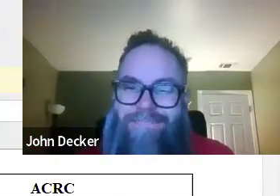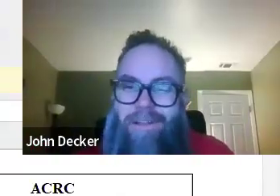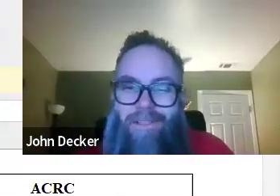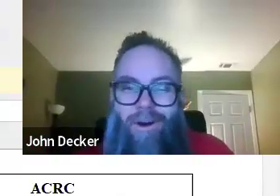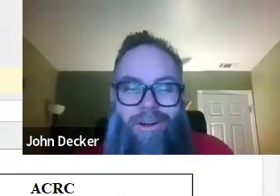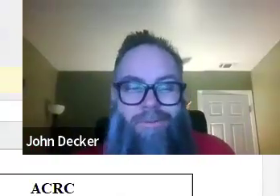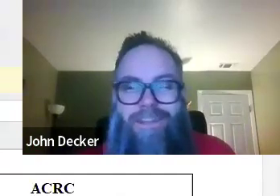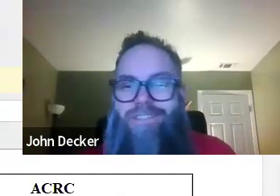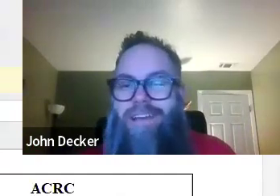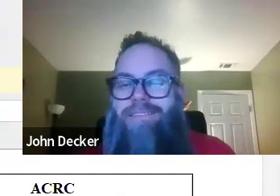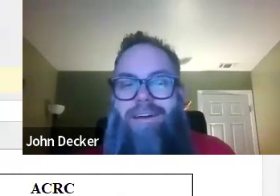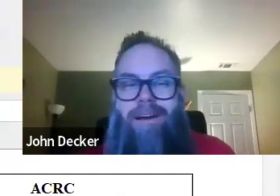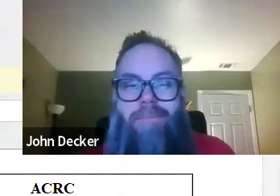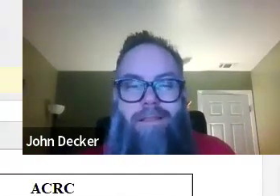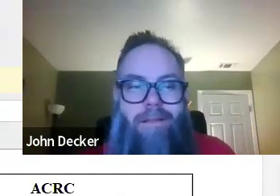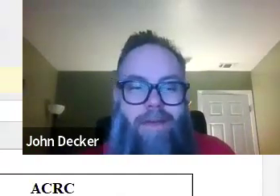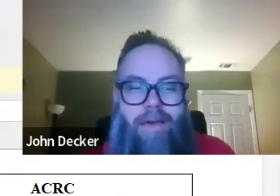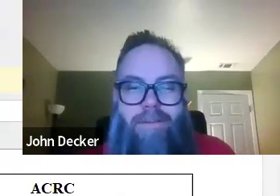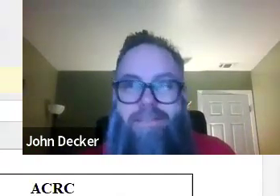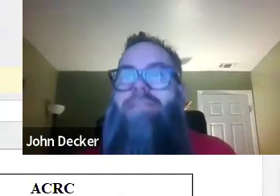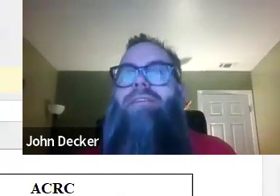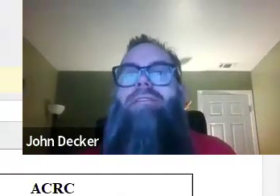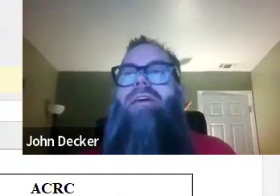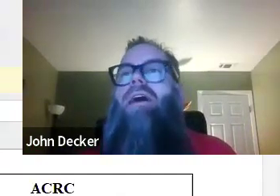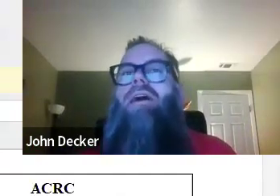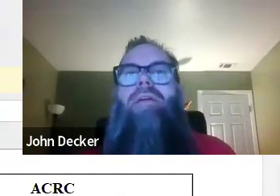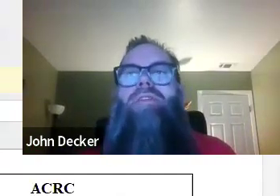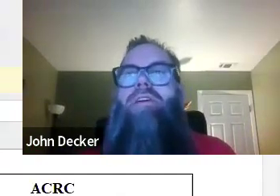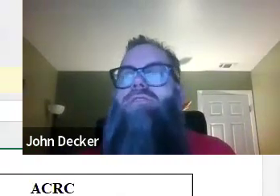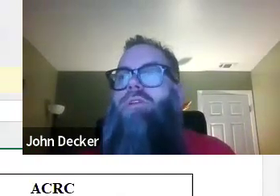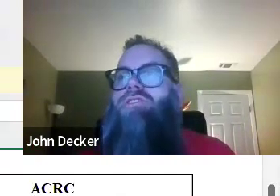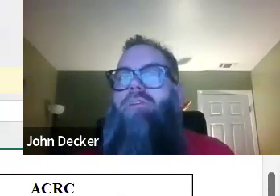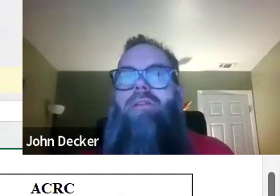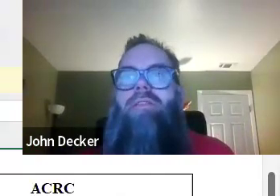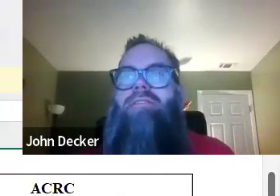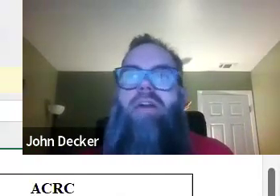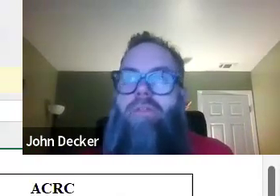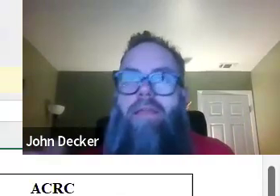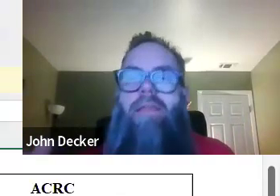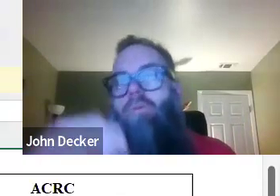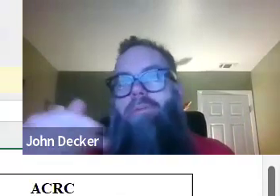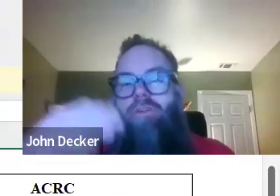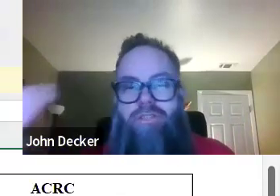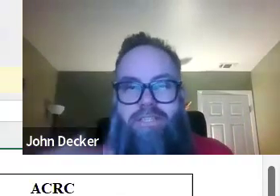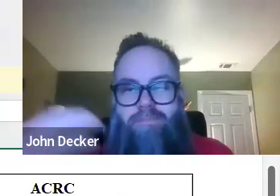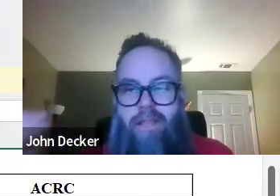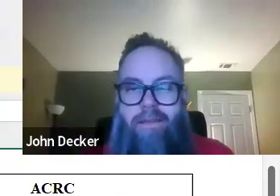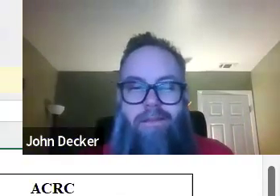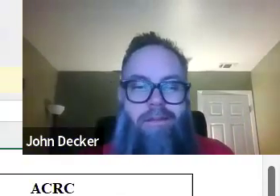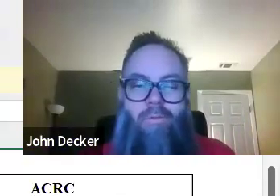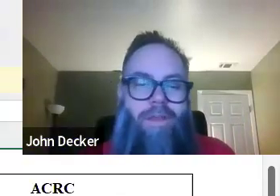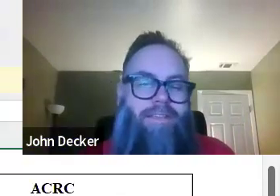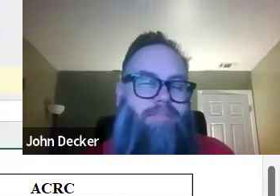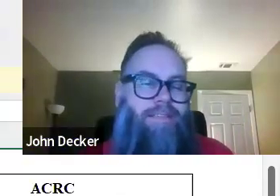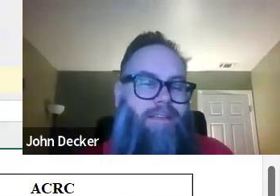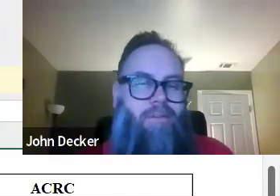Awesome. Yeah, that's been a long project and a lot of advocacy. Anything else we want to share about this other than, well, maybe you can just